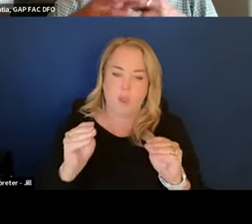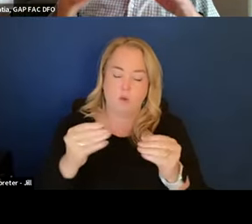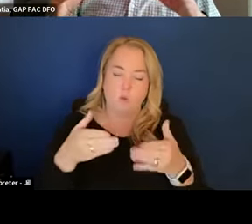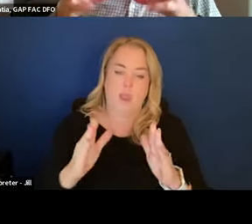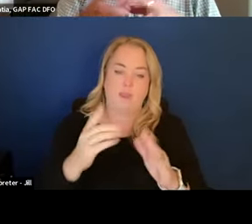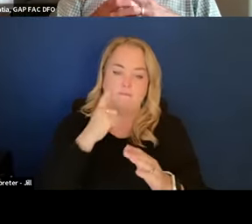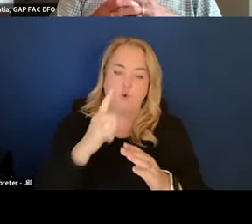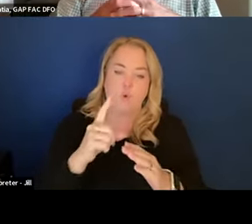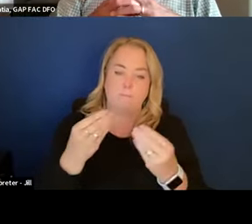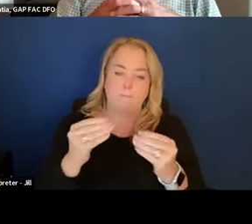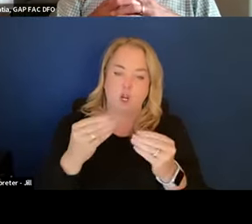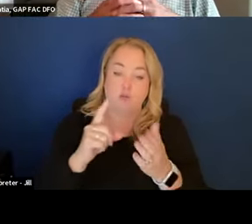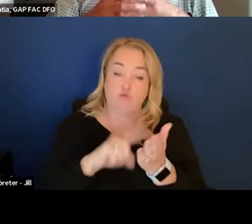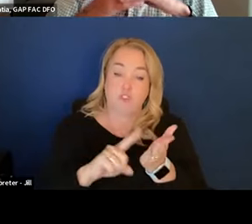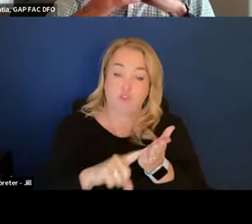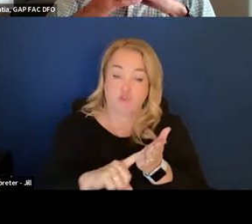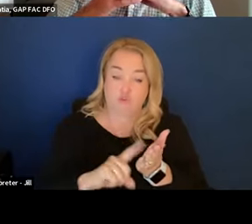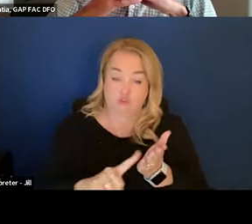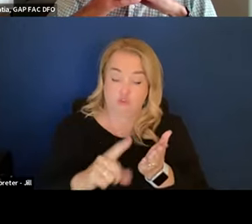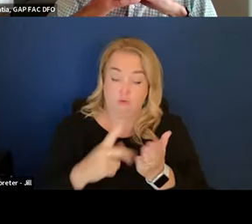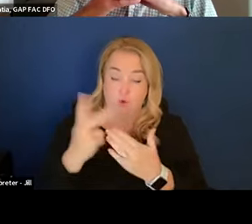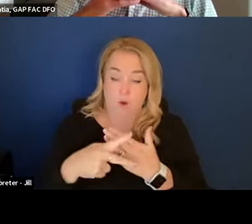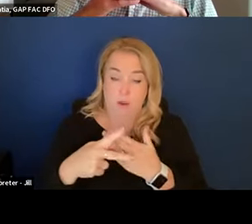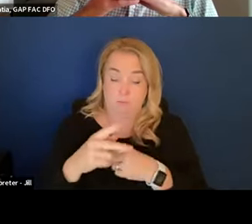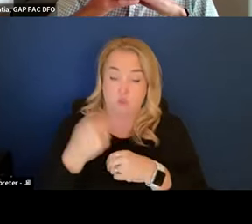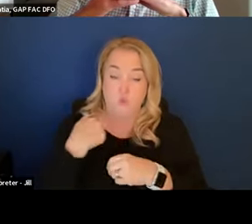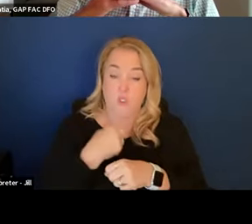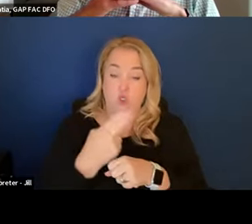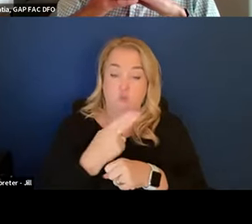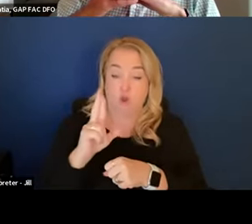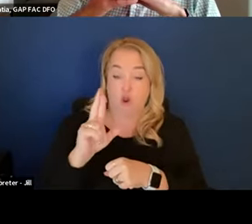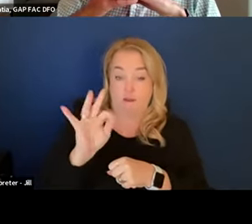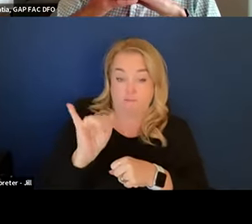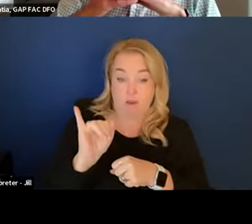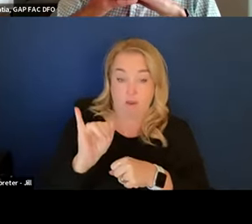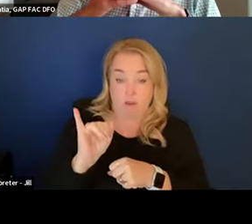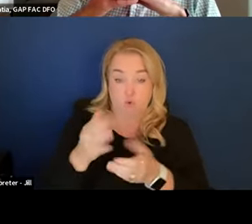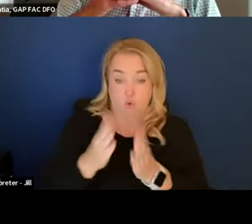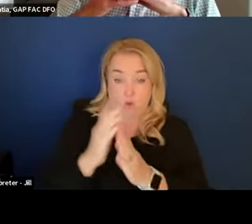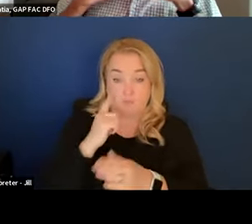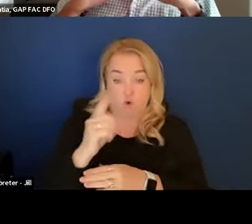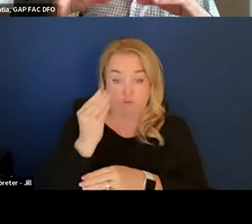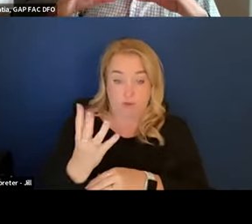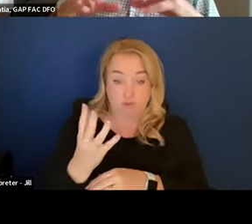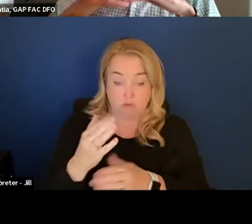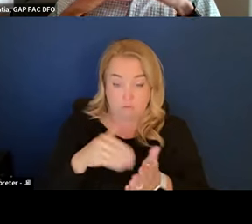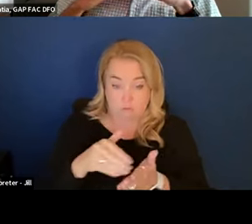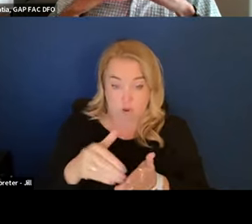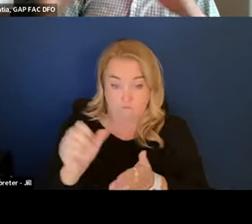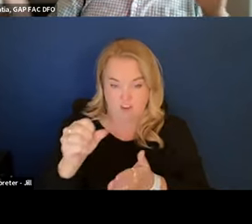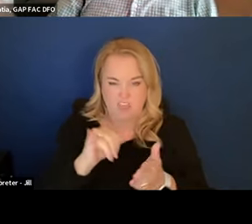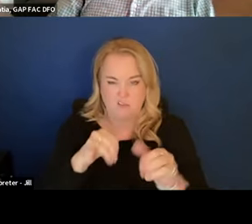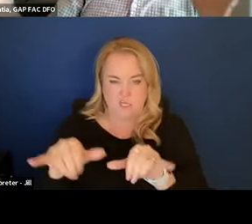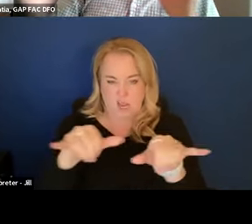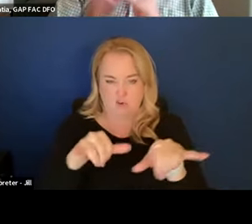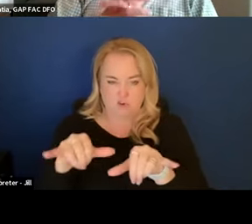government contracting professionals and programs is we use RFI, request for information, quite often. And that's sort of the standard way